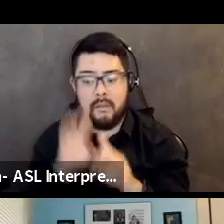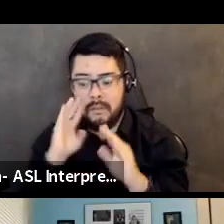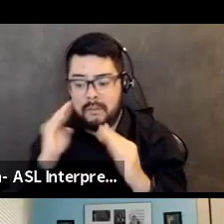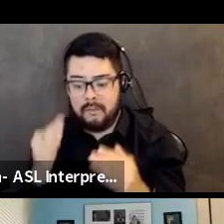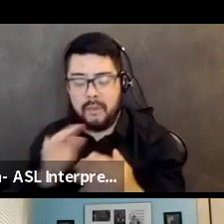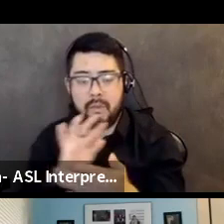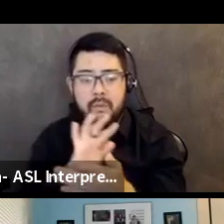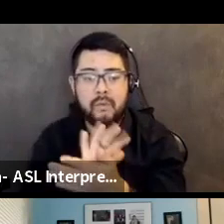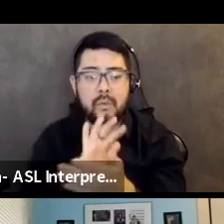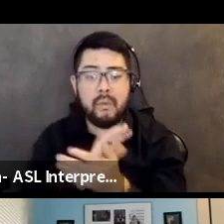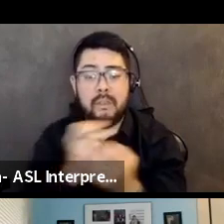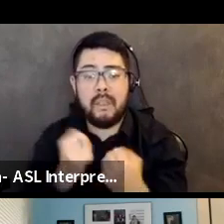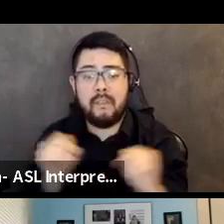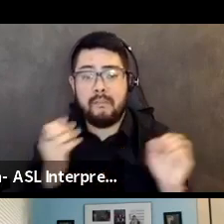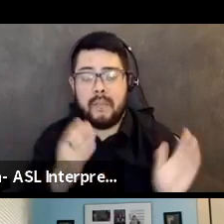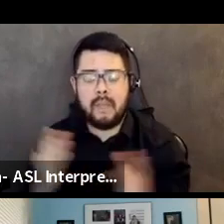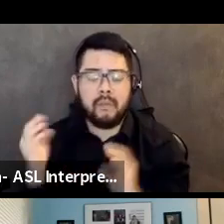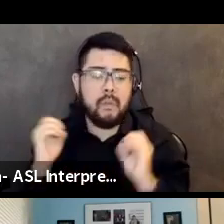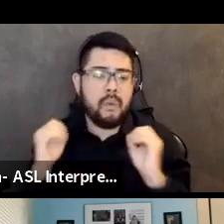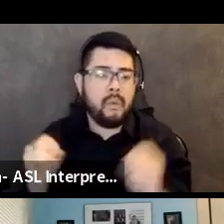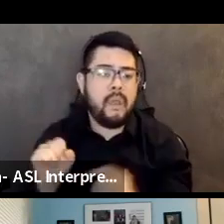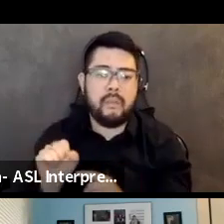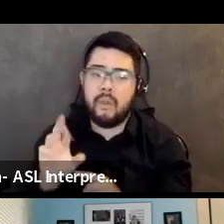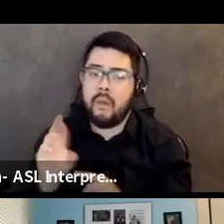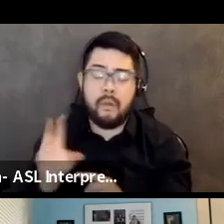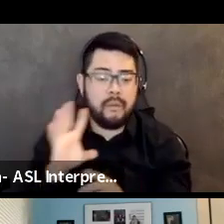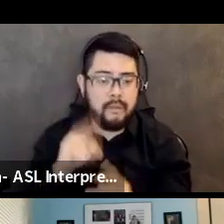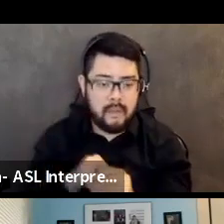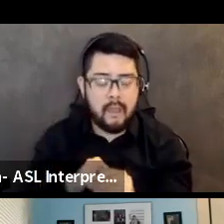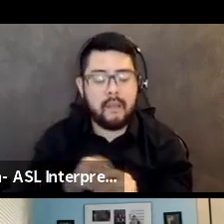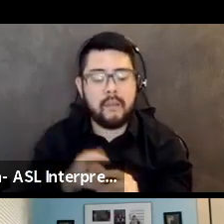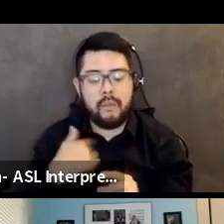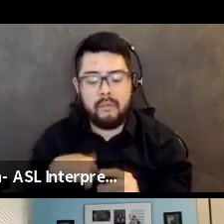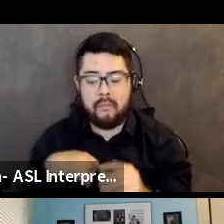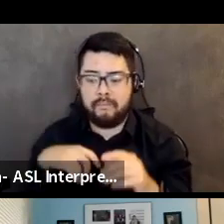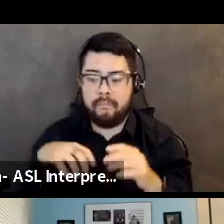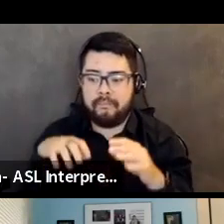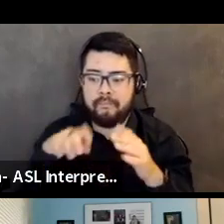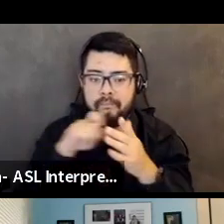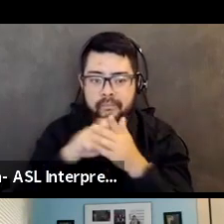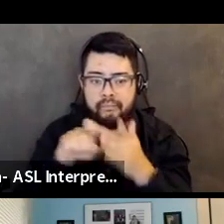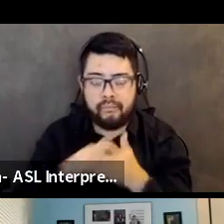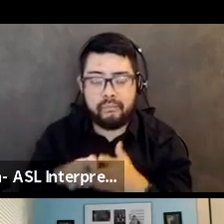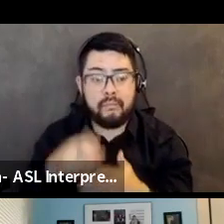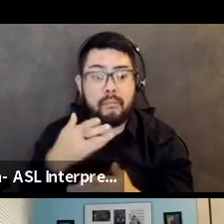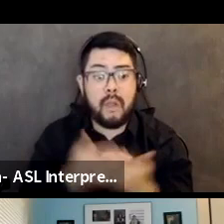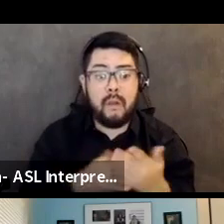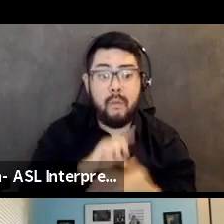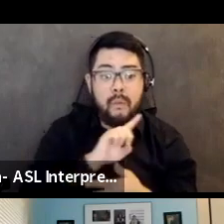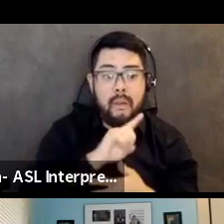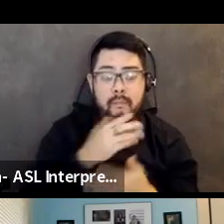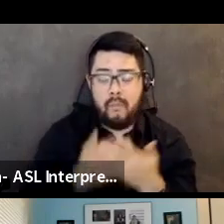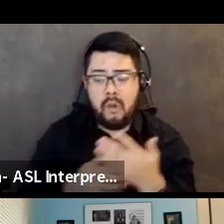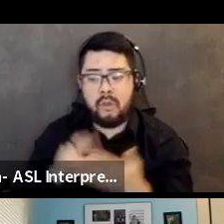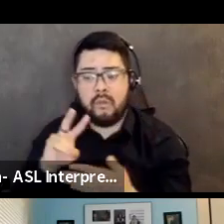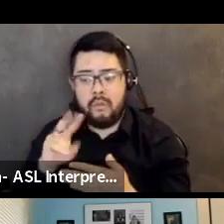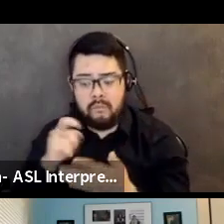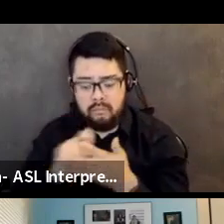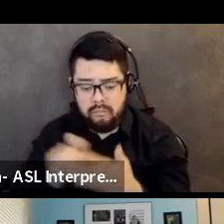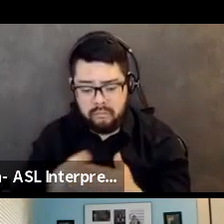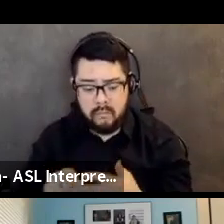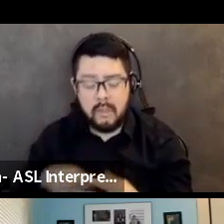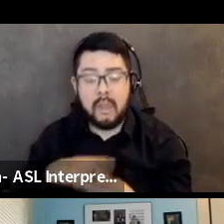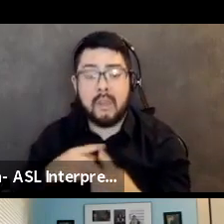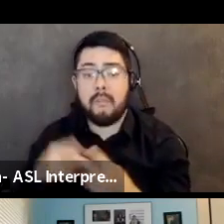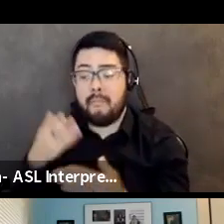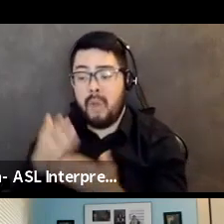sros that's what it we have drafted in parts one and two and that part two would